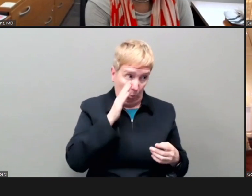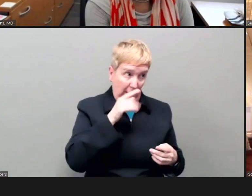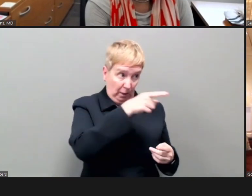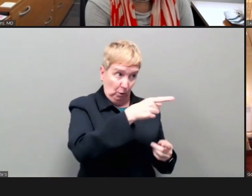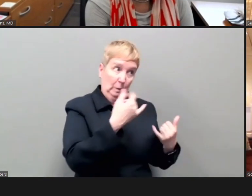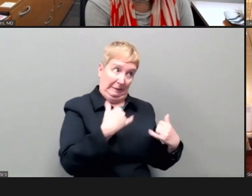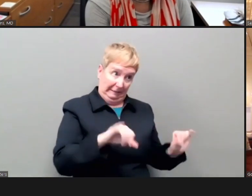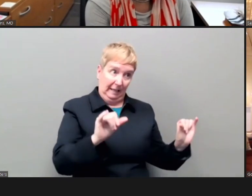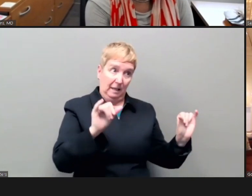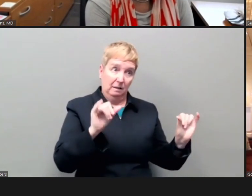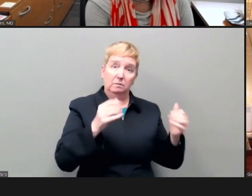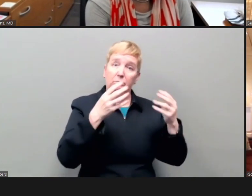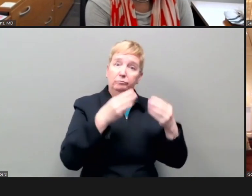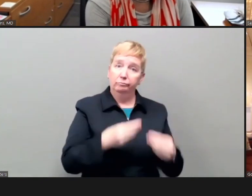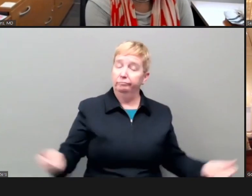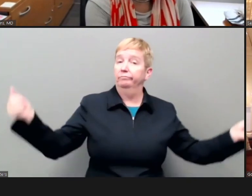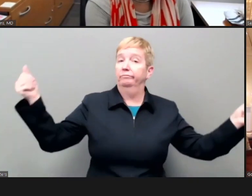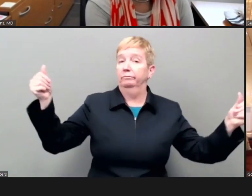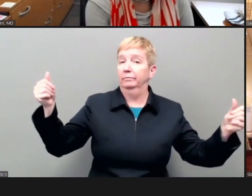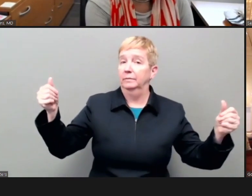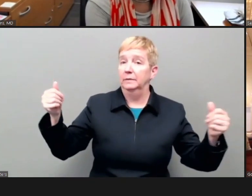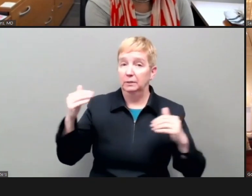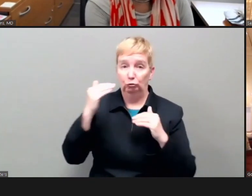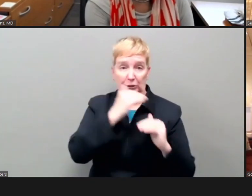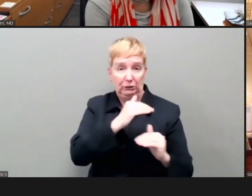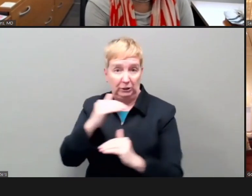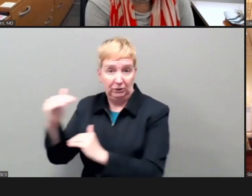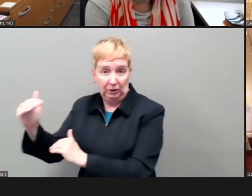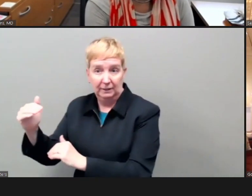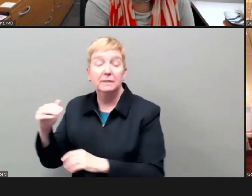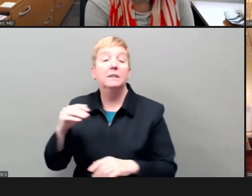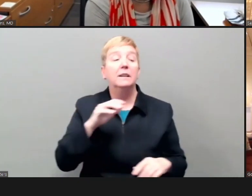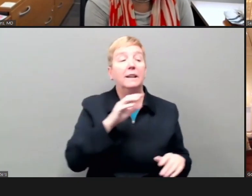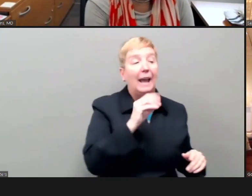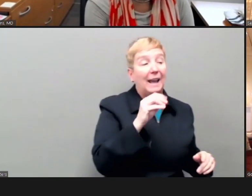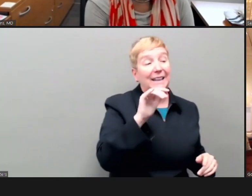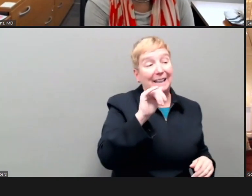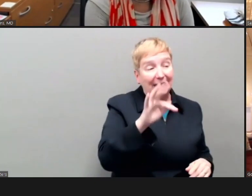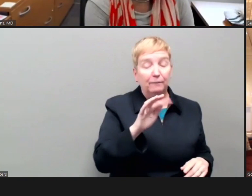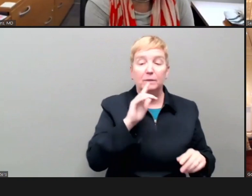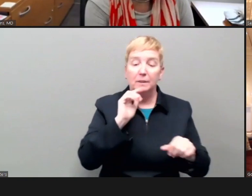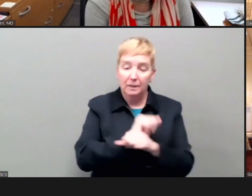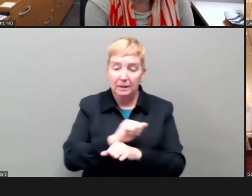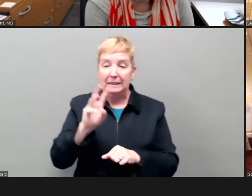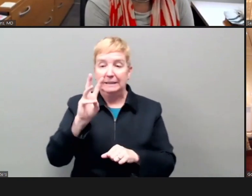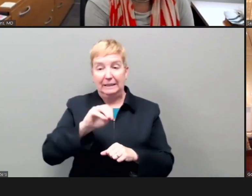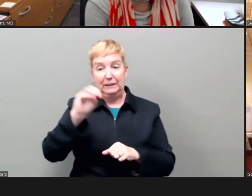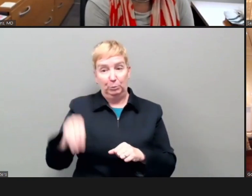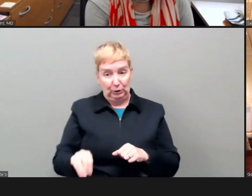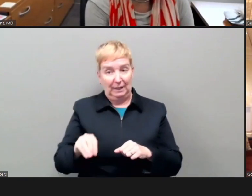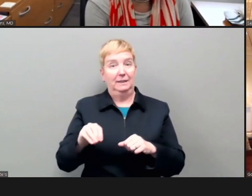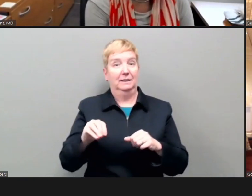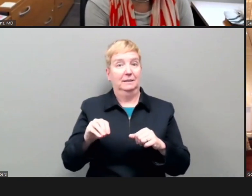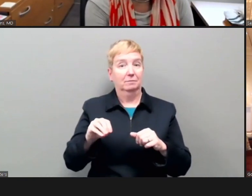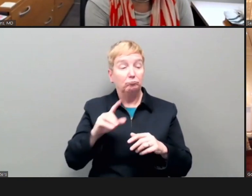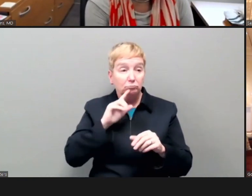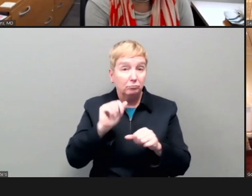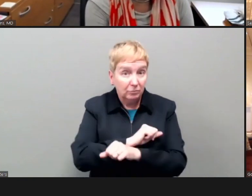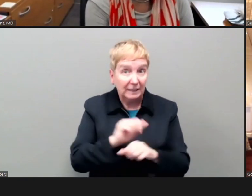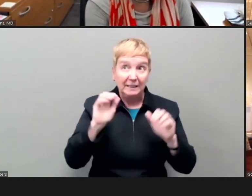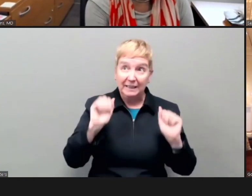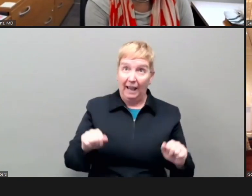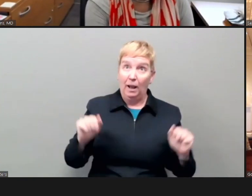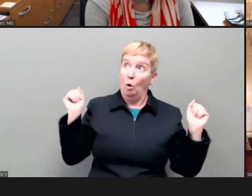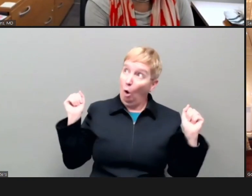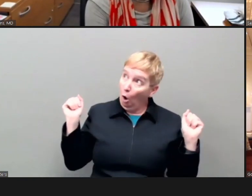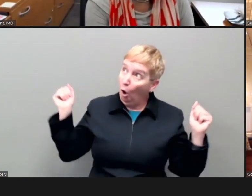if we do fully reopen and meet that goal, can every business that's been closed then fully reopen? I think of